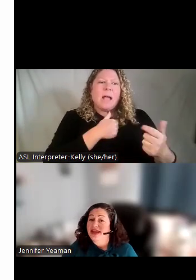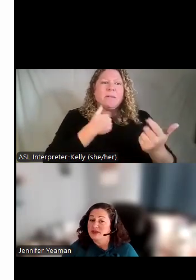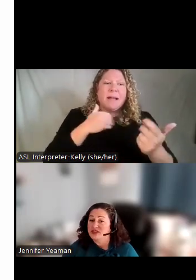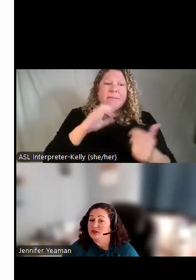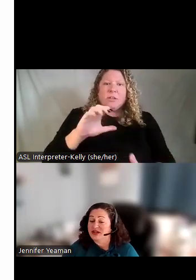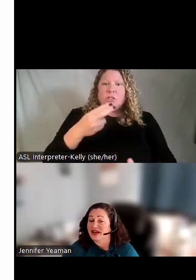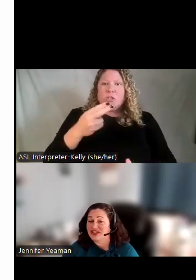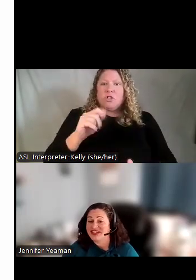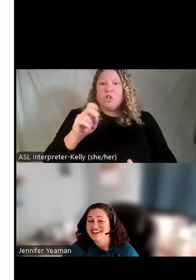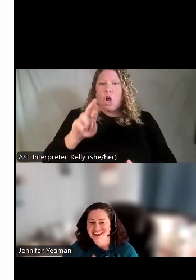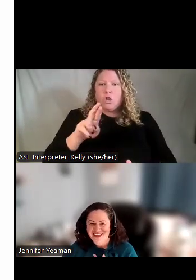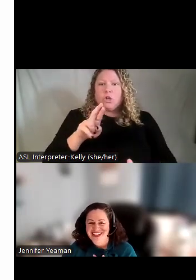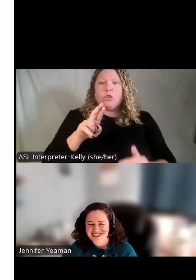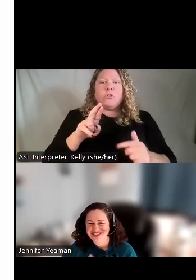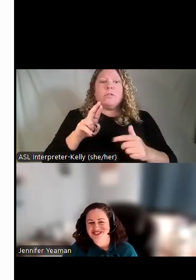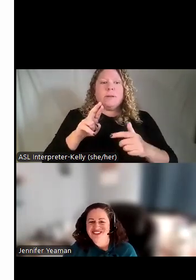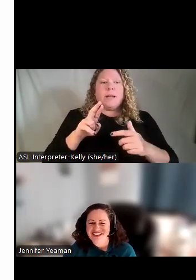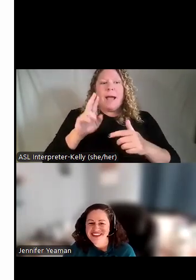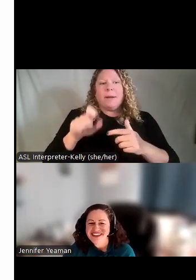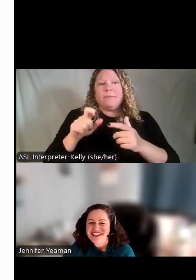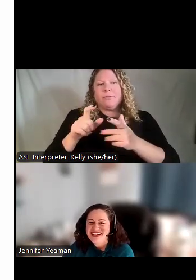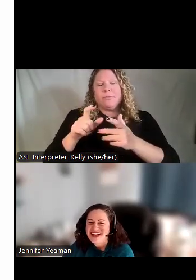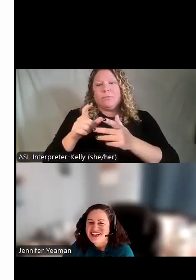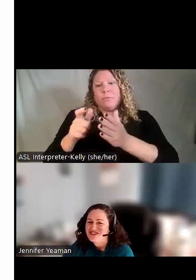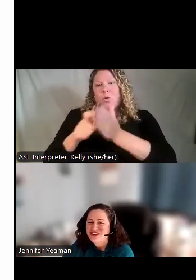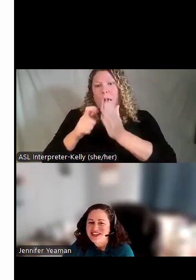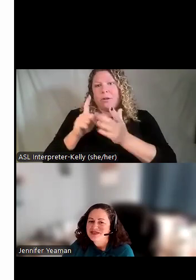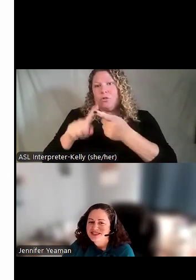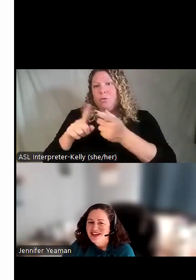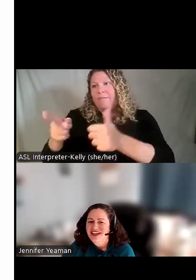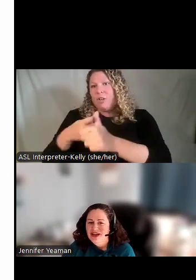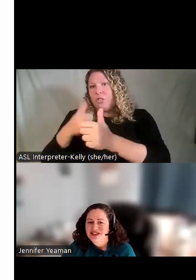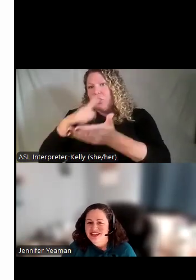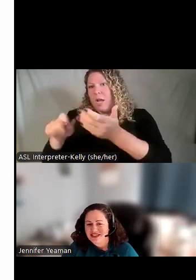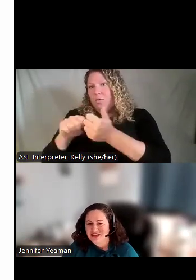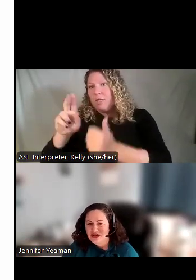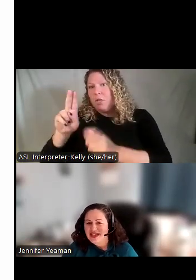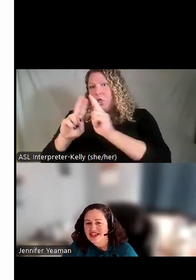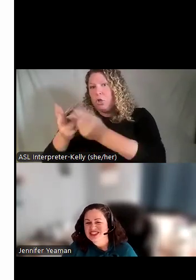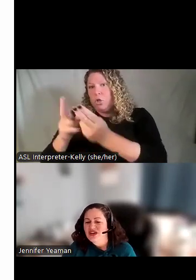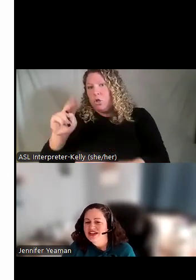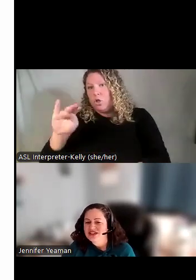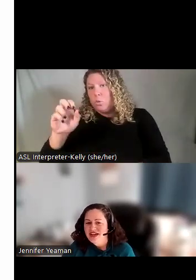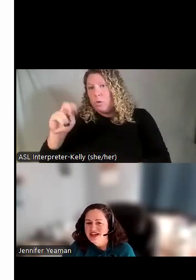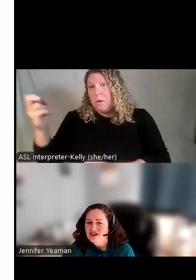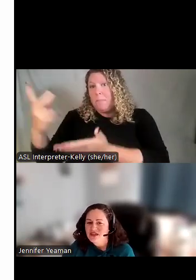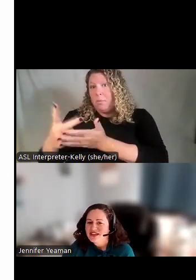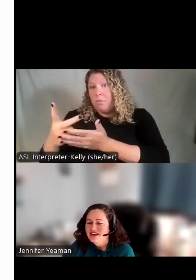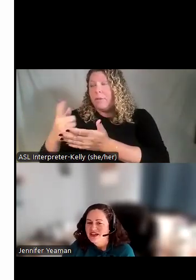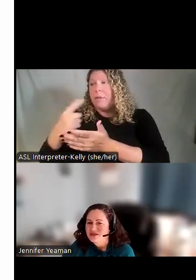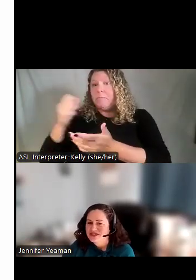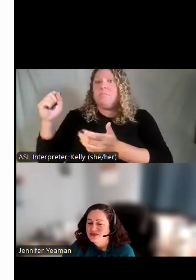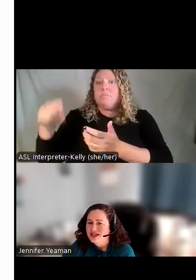legal and especially run it by the union in my case, which was required. And more times than not, I would get the go ahead and try it